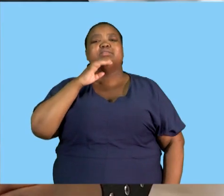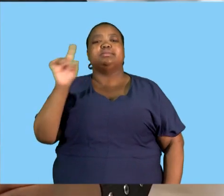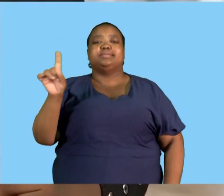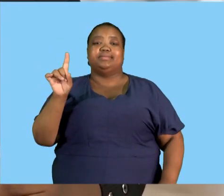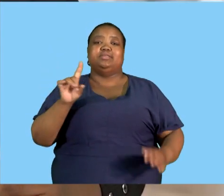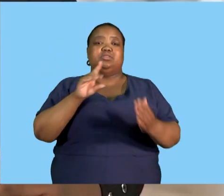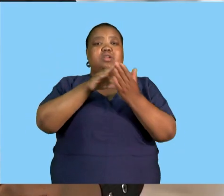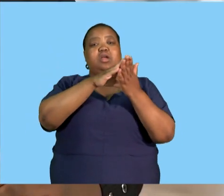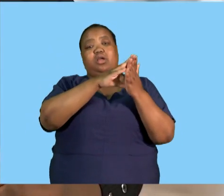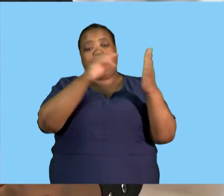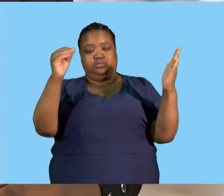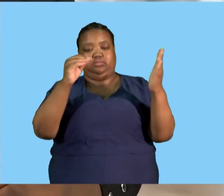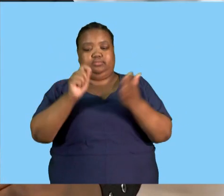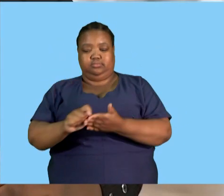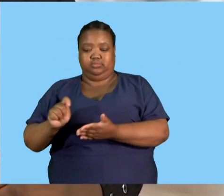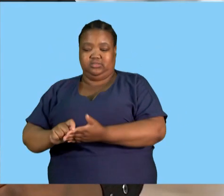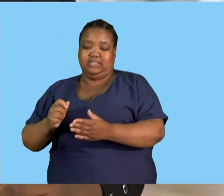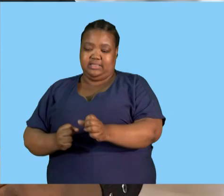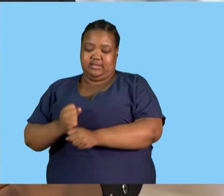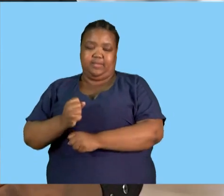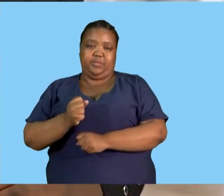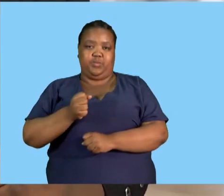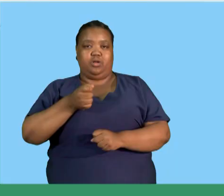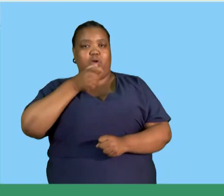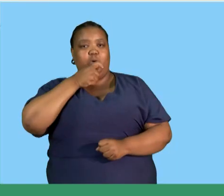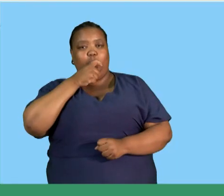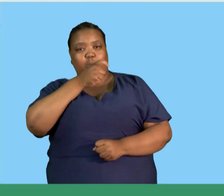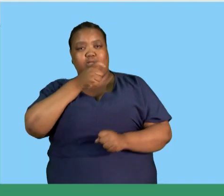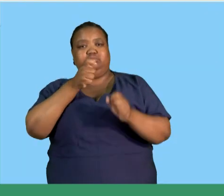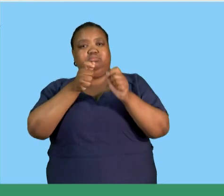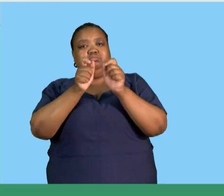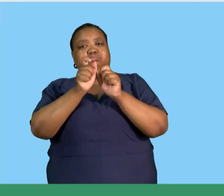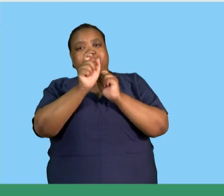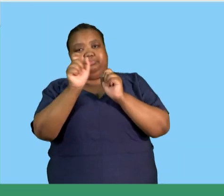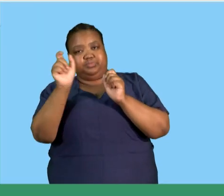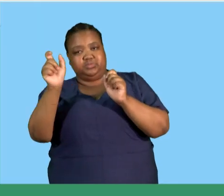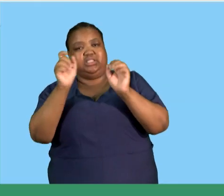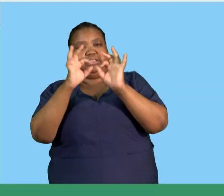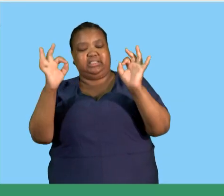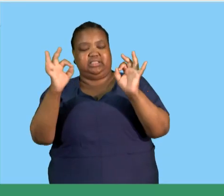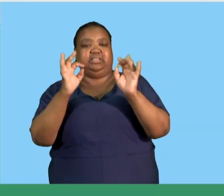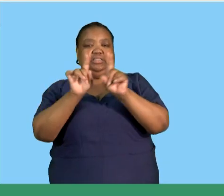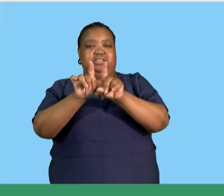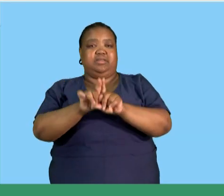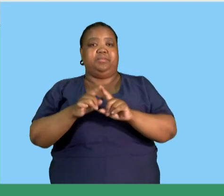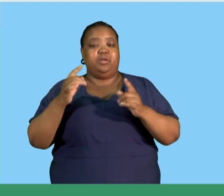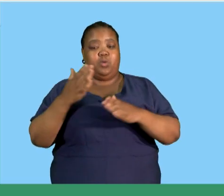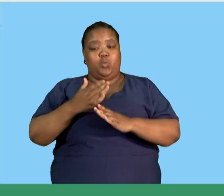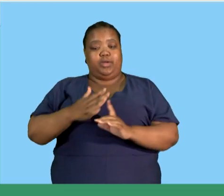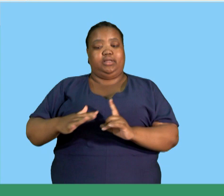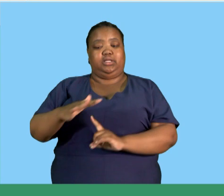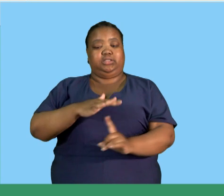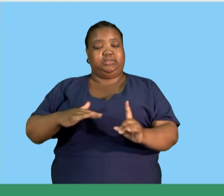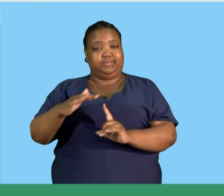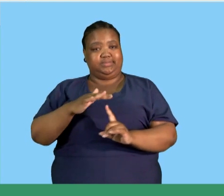what? We take it word for word, as is, from our scenario. Quote two advantages of creative thinking in the